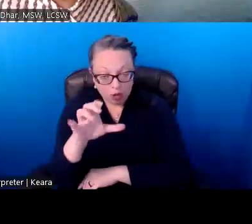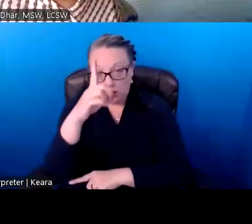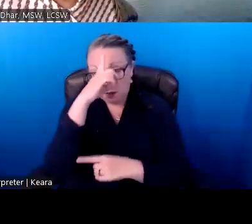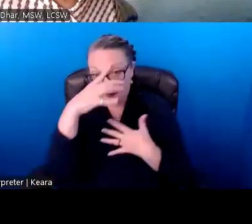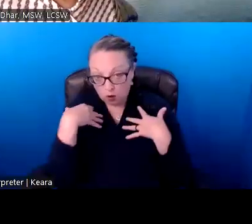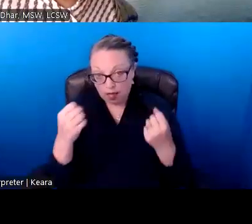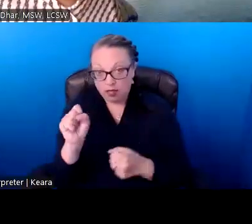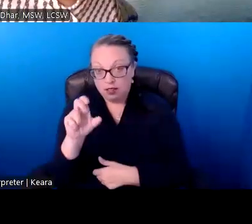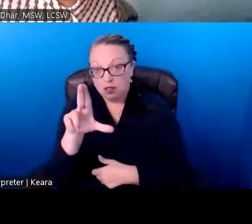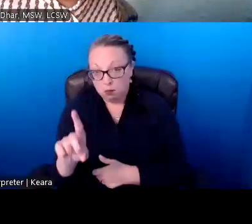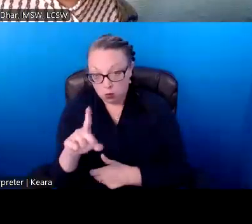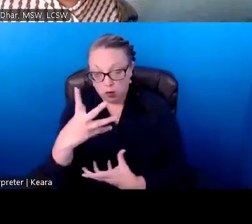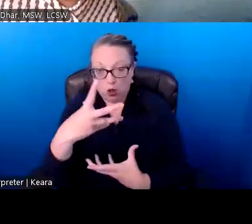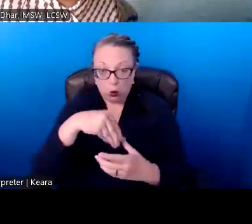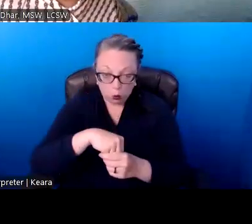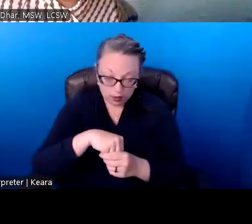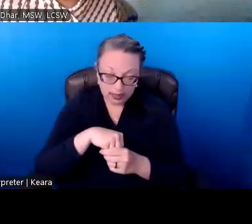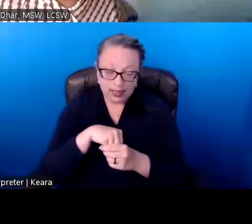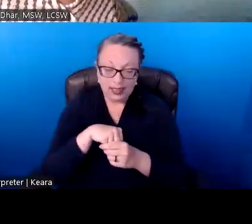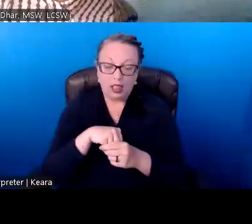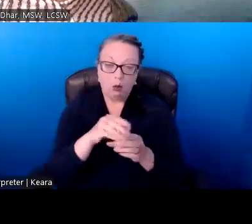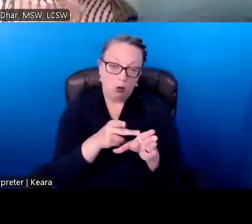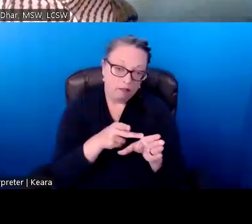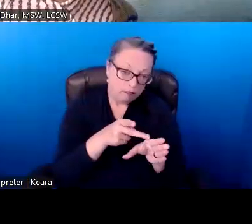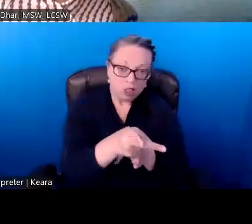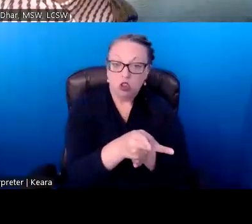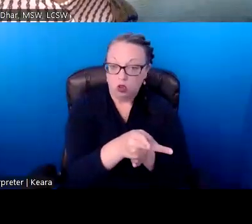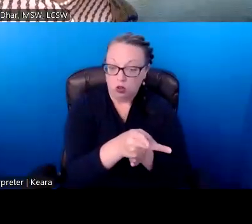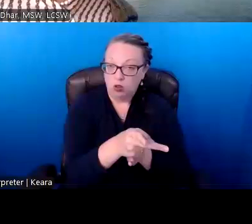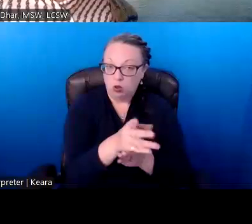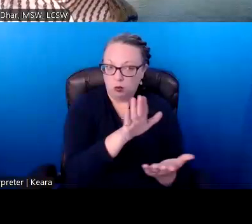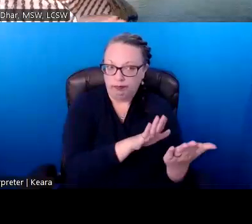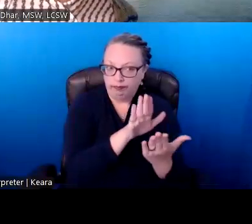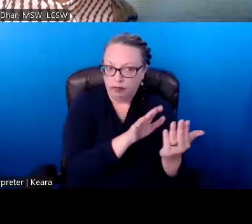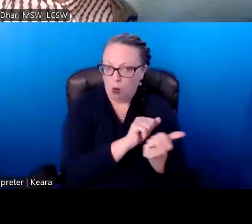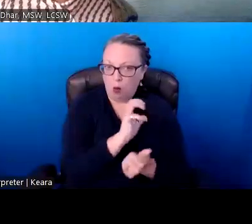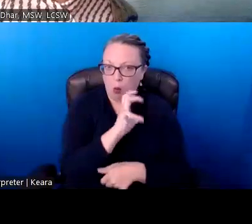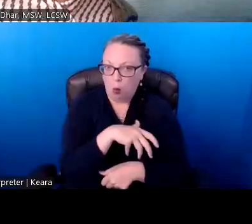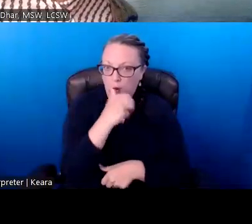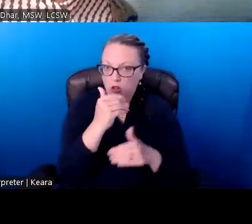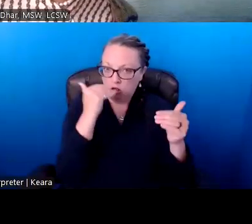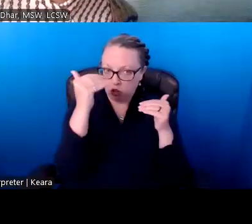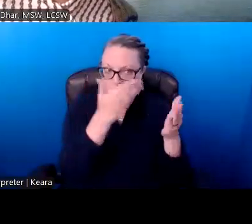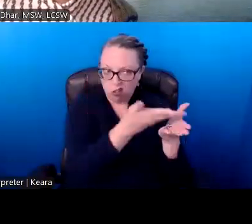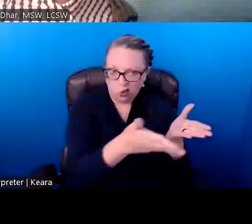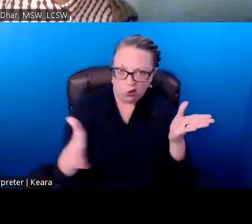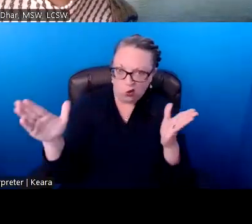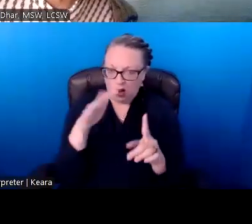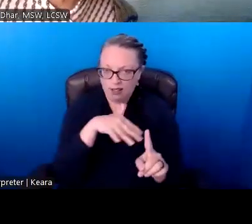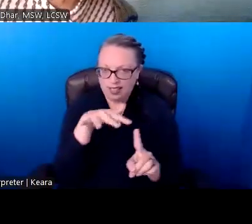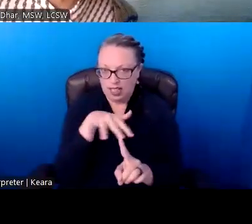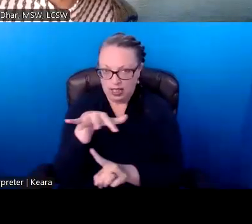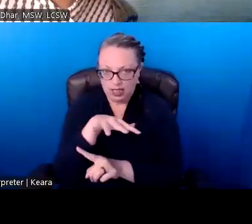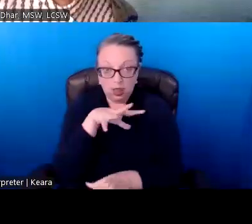by including and engaging professionals who interface with older adults across settings, including aging service